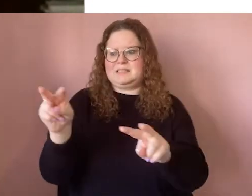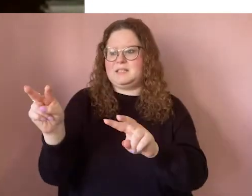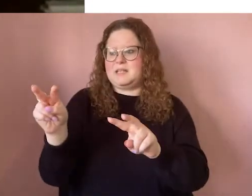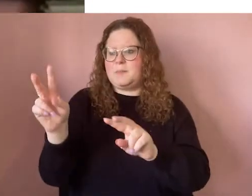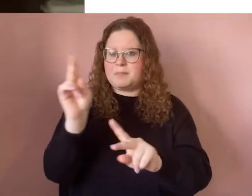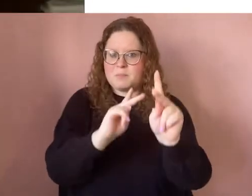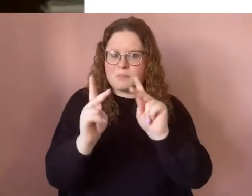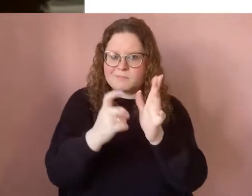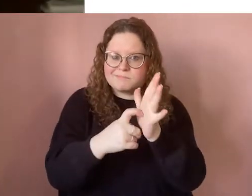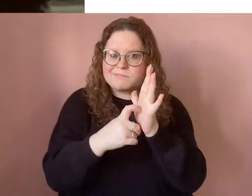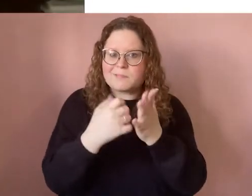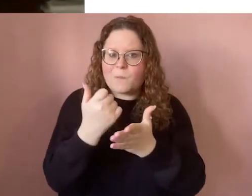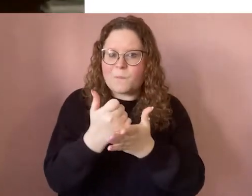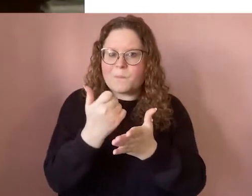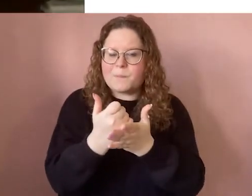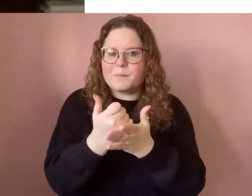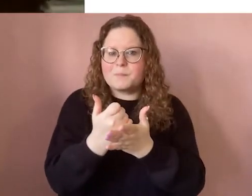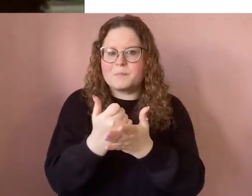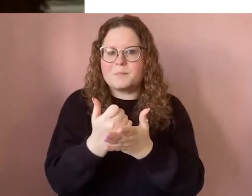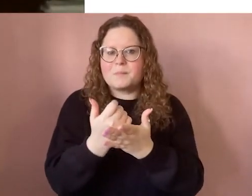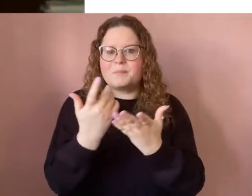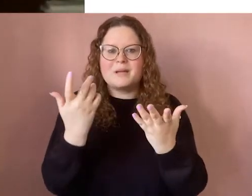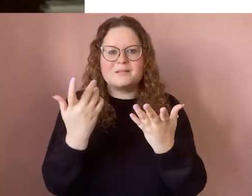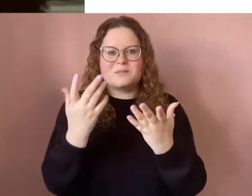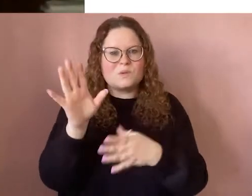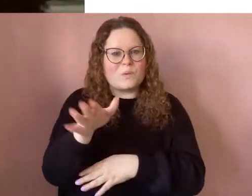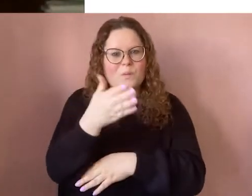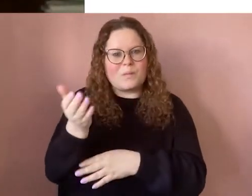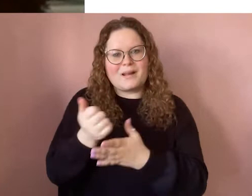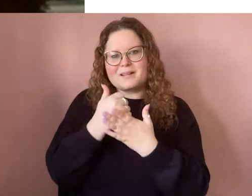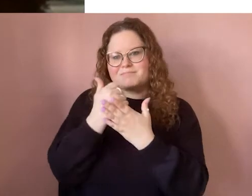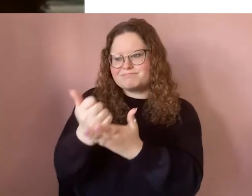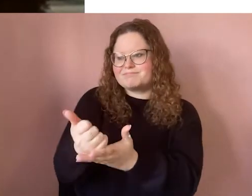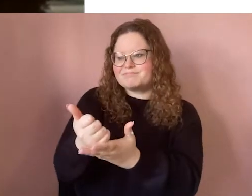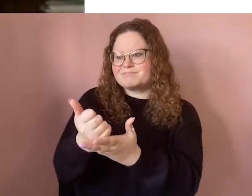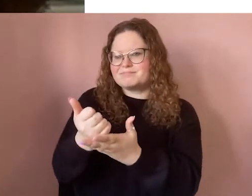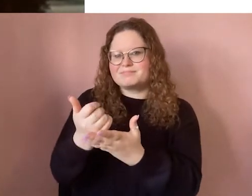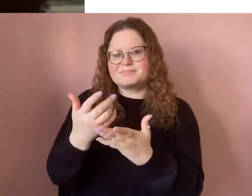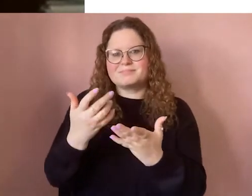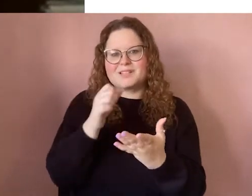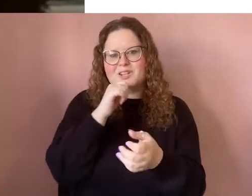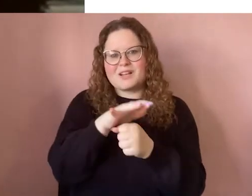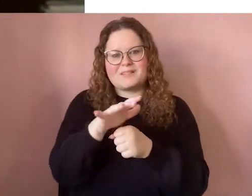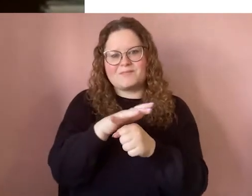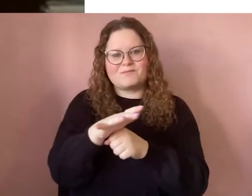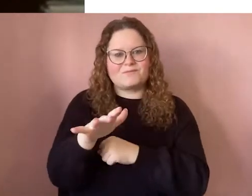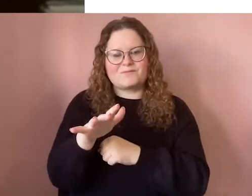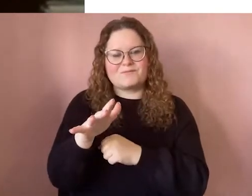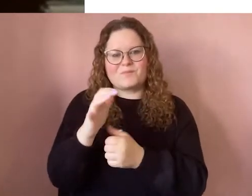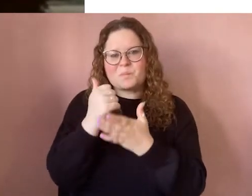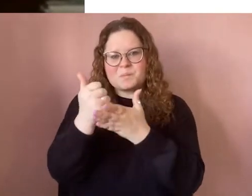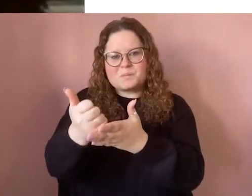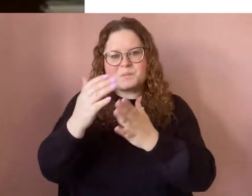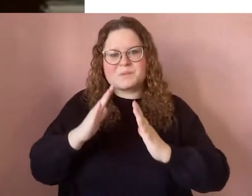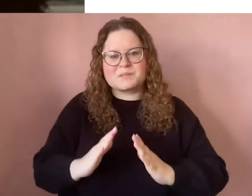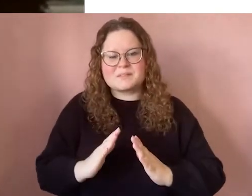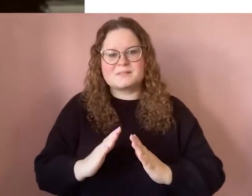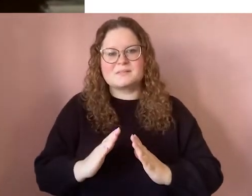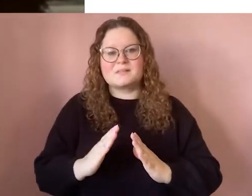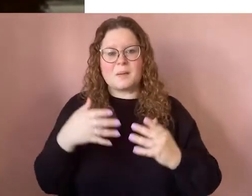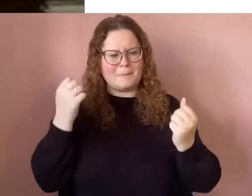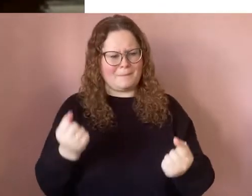inadequate care everywhere in response to it, despite the heightening of awareness,